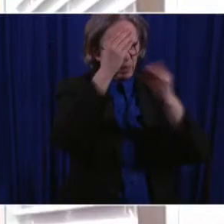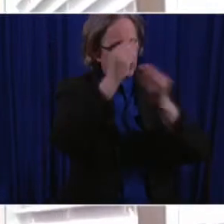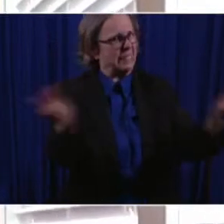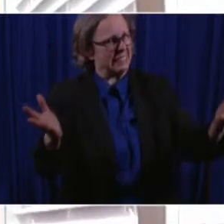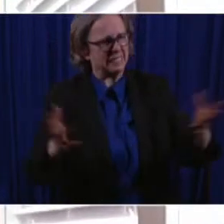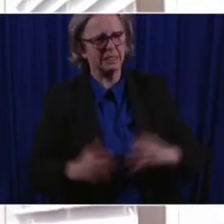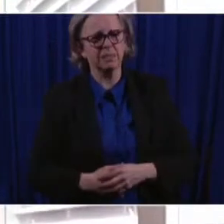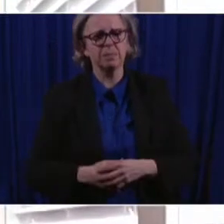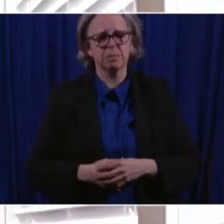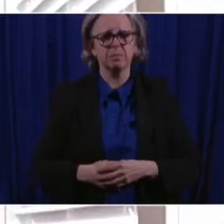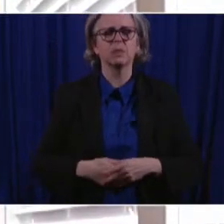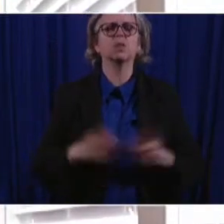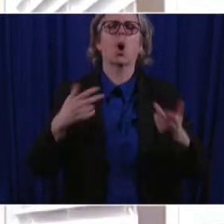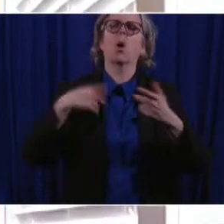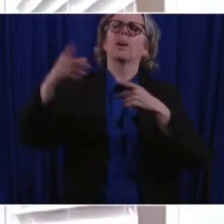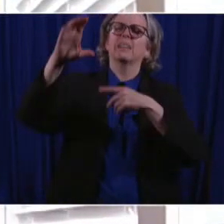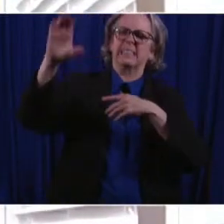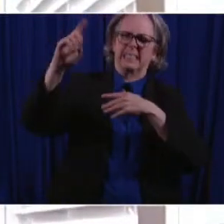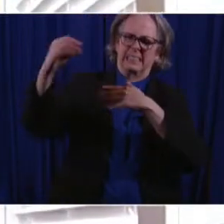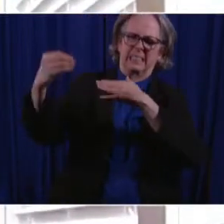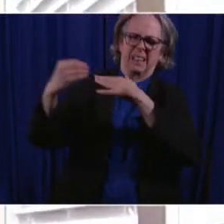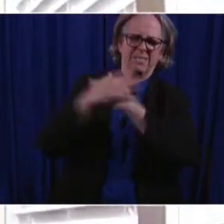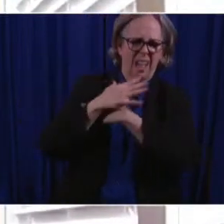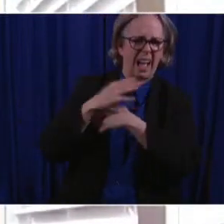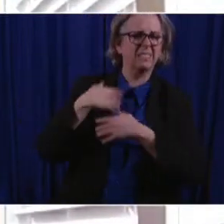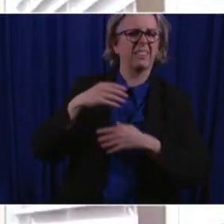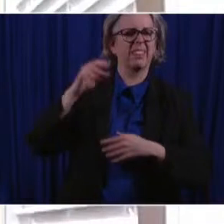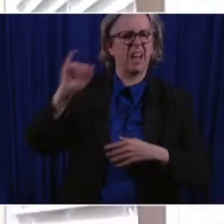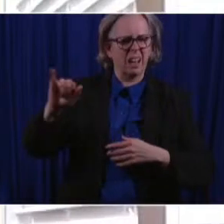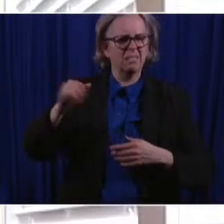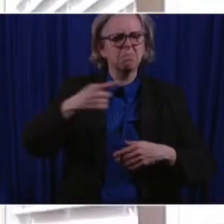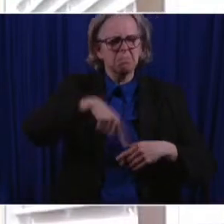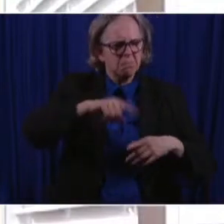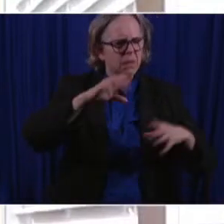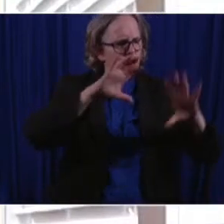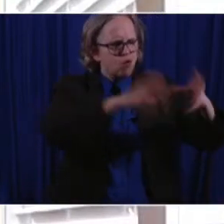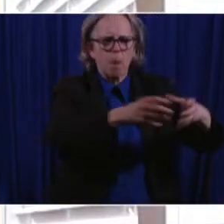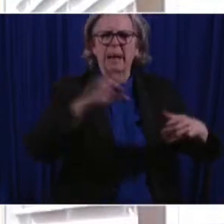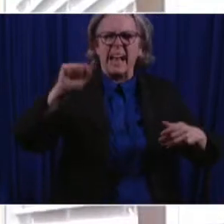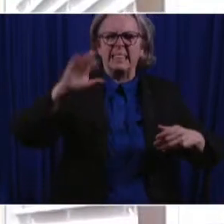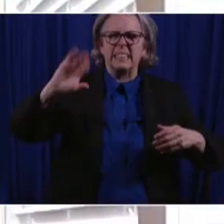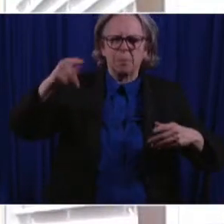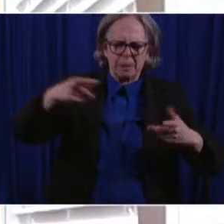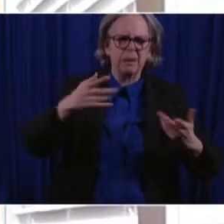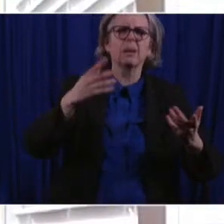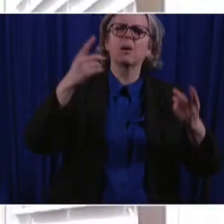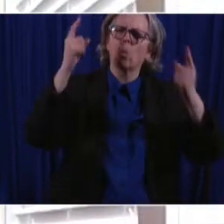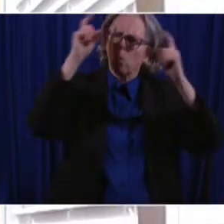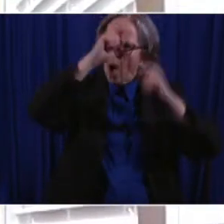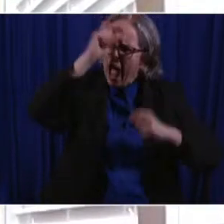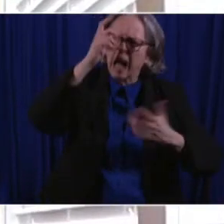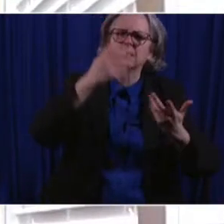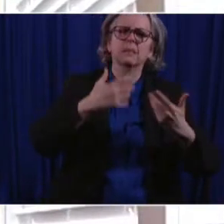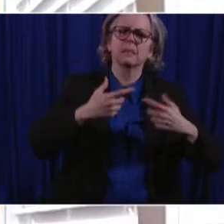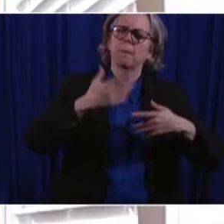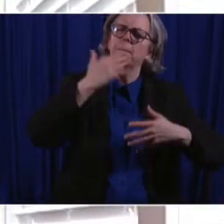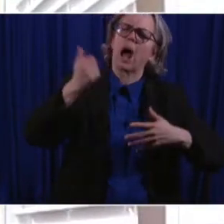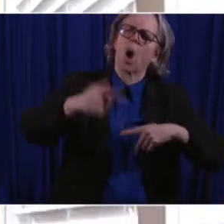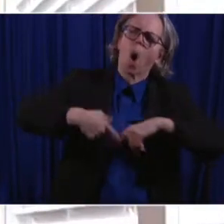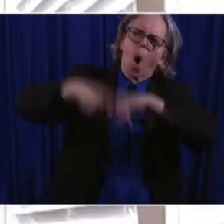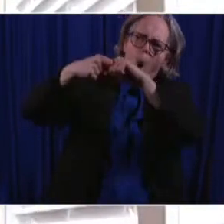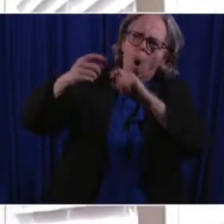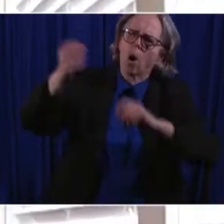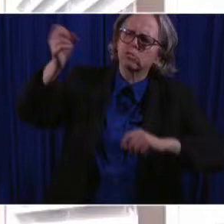doubt in my mind that they are taking the prudent course of waiting to gather more data before offering further